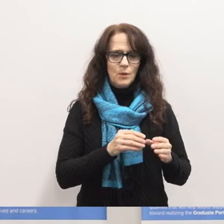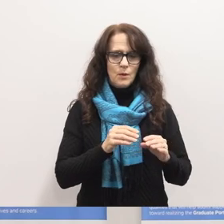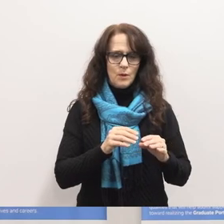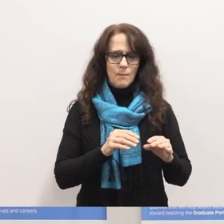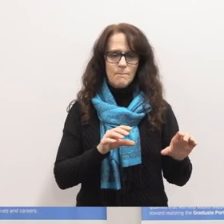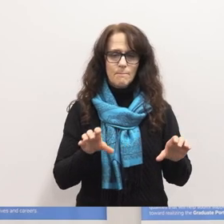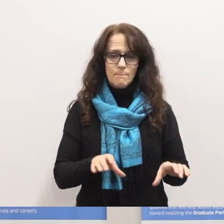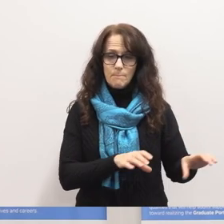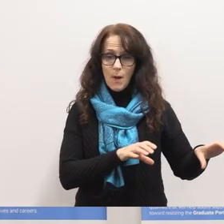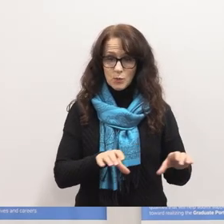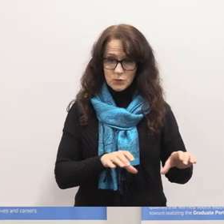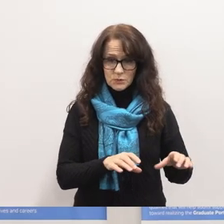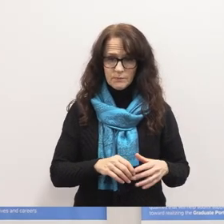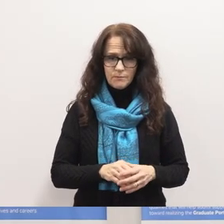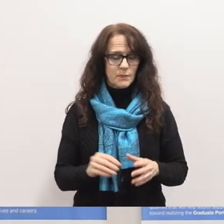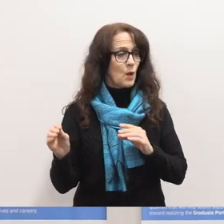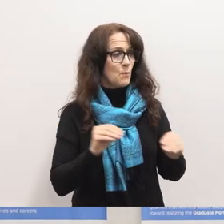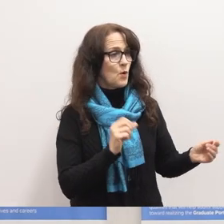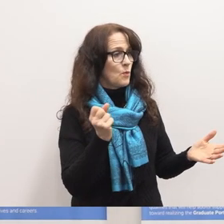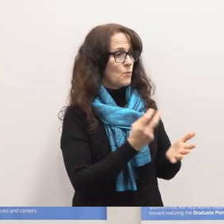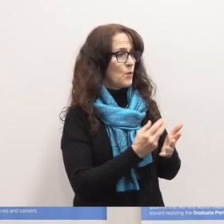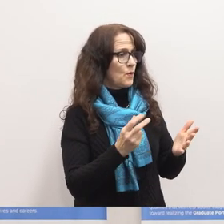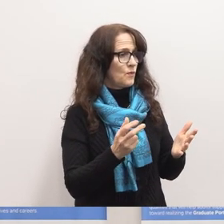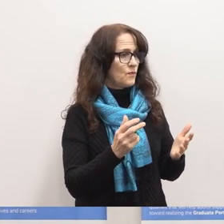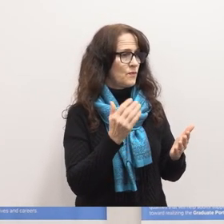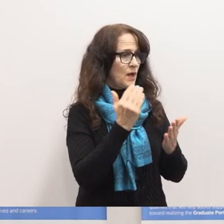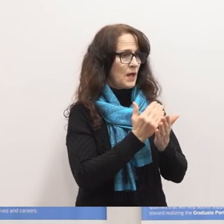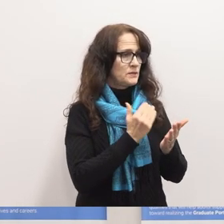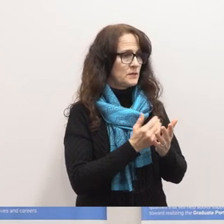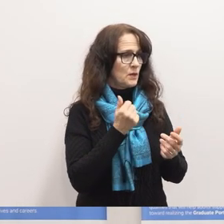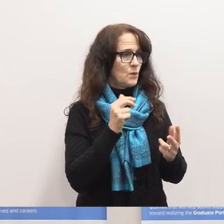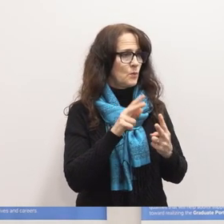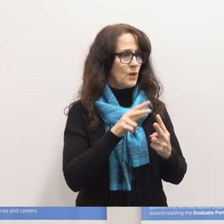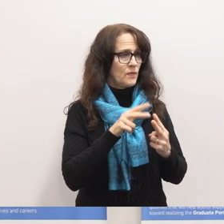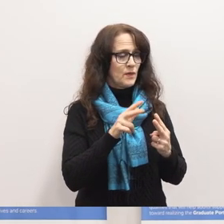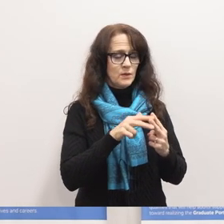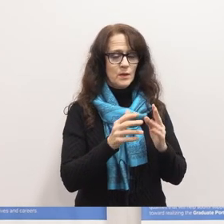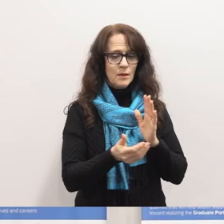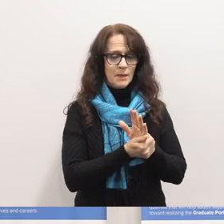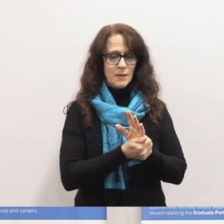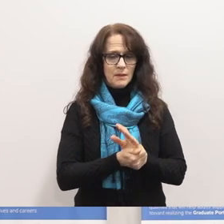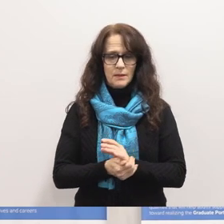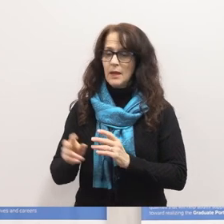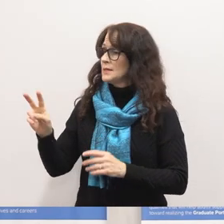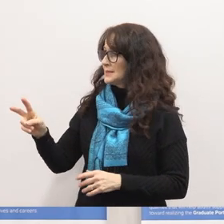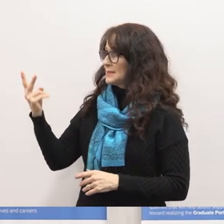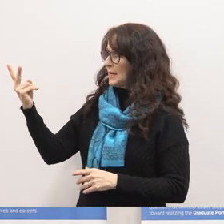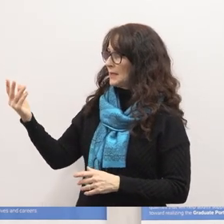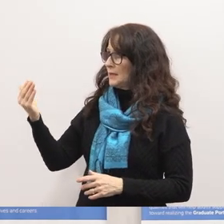the amendment. Move to approve the agenda with the proposed amendment. New second.